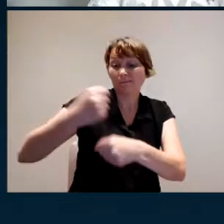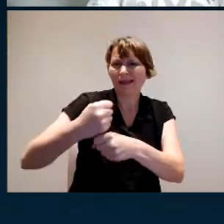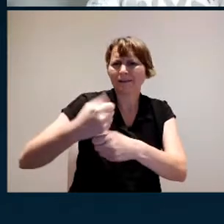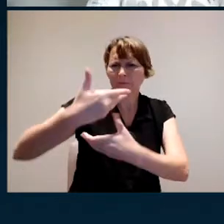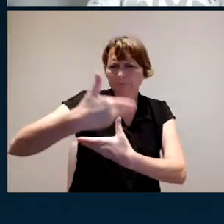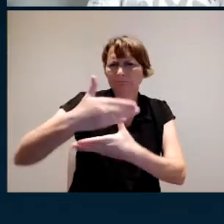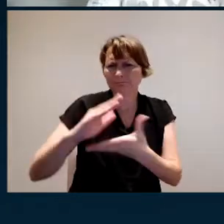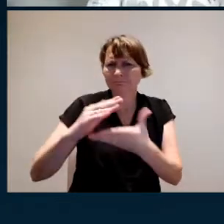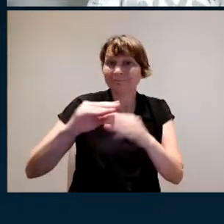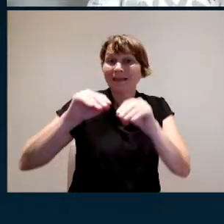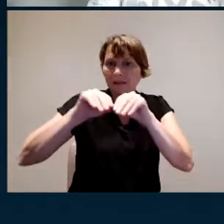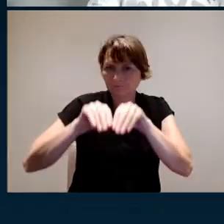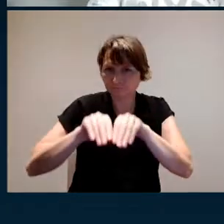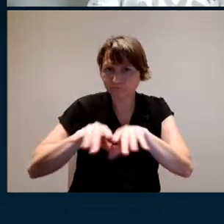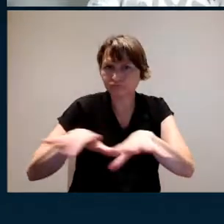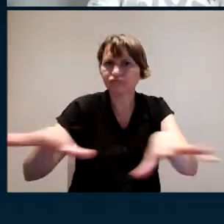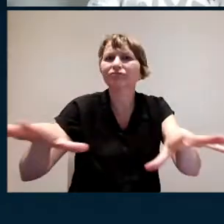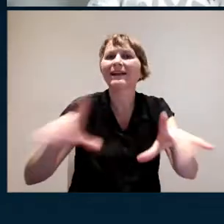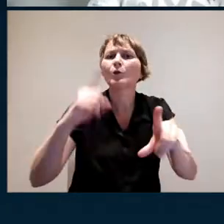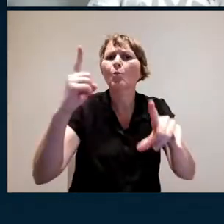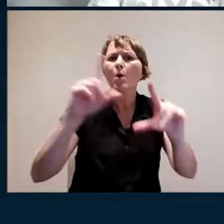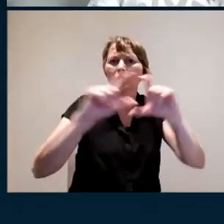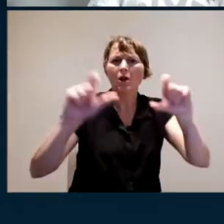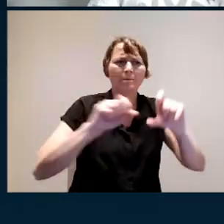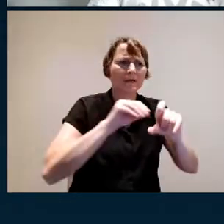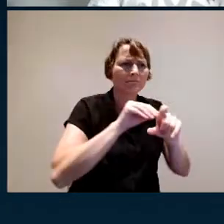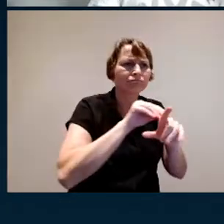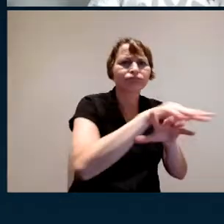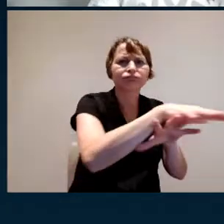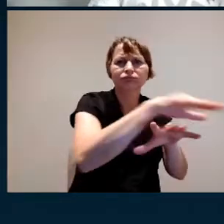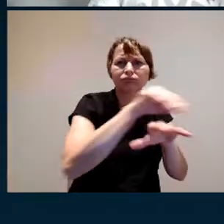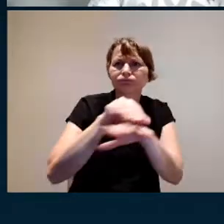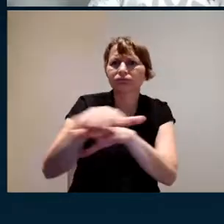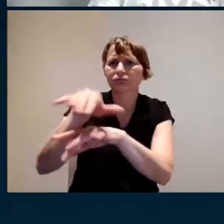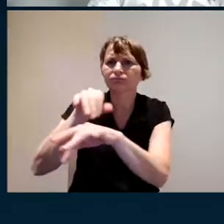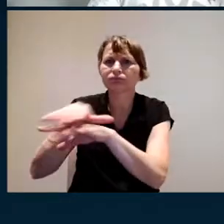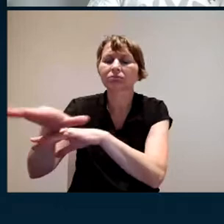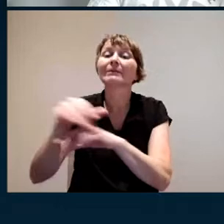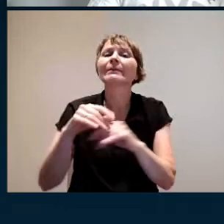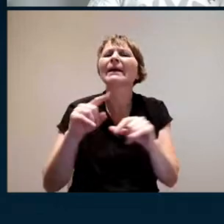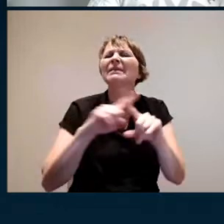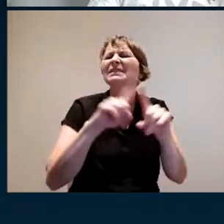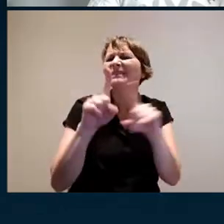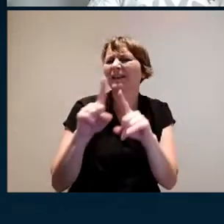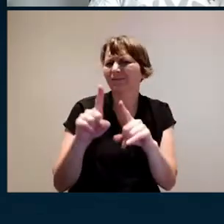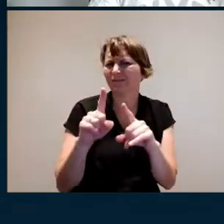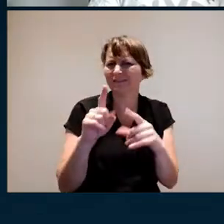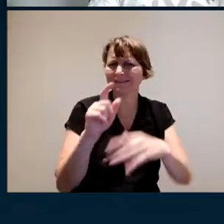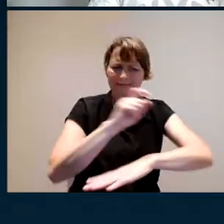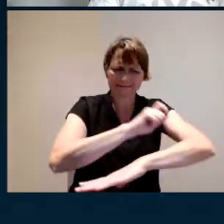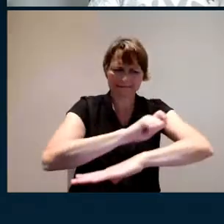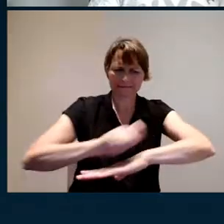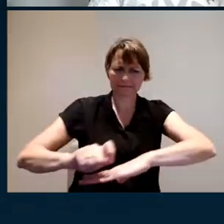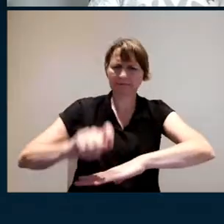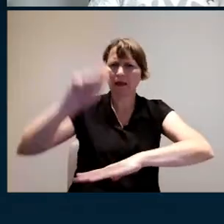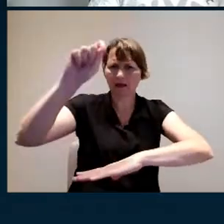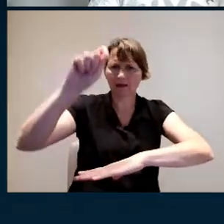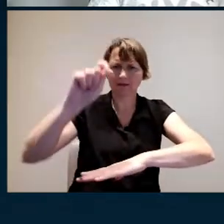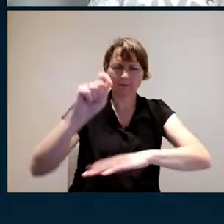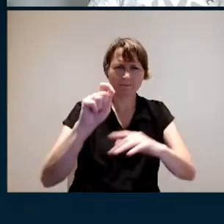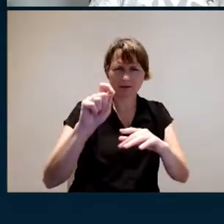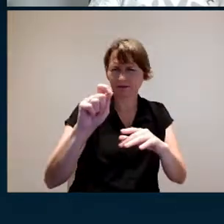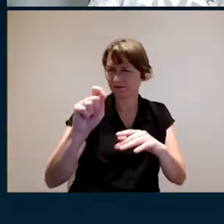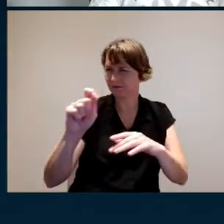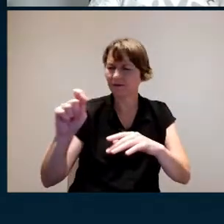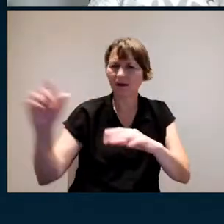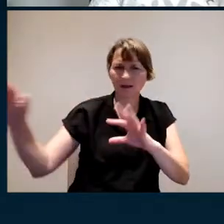organization. And then there are a few design patterns which for use while using Azure DevOps extensions that I